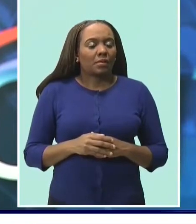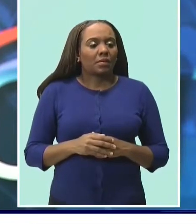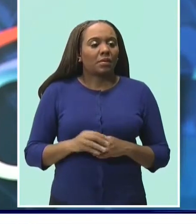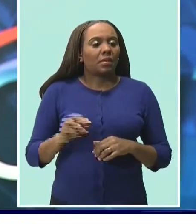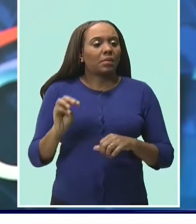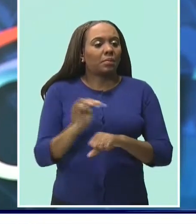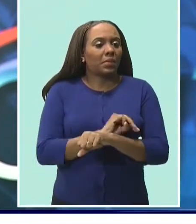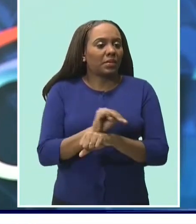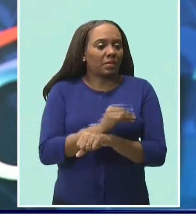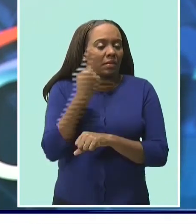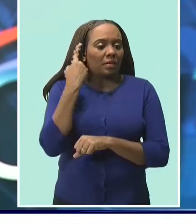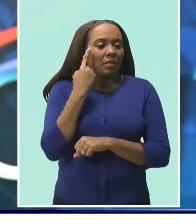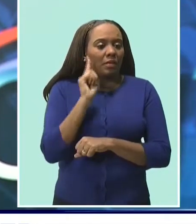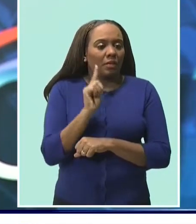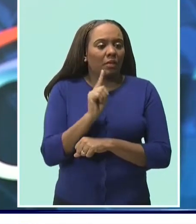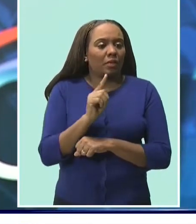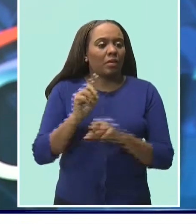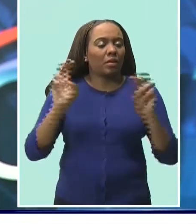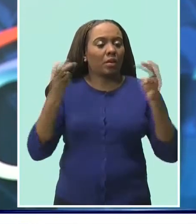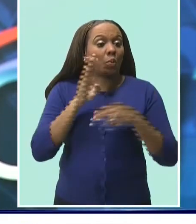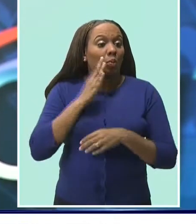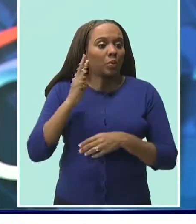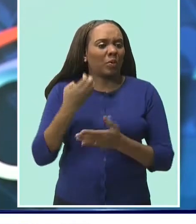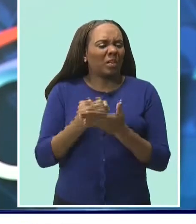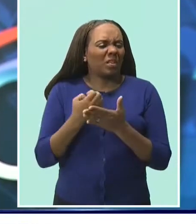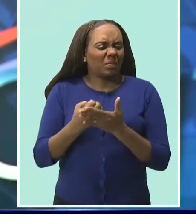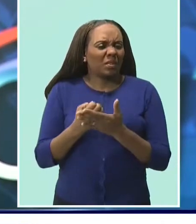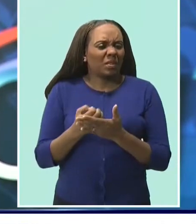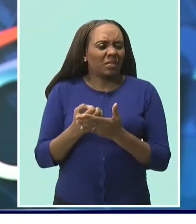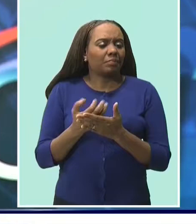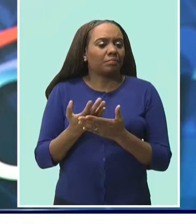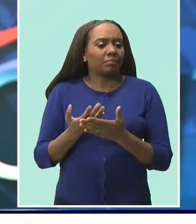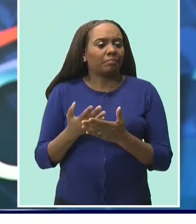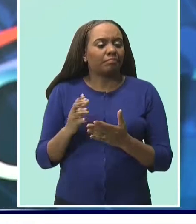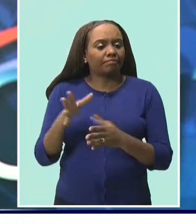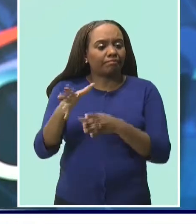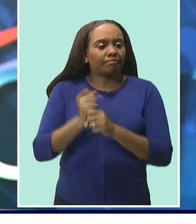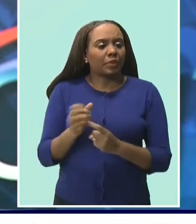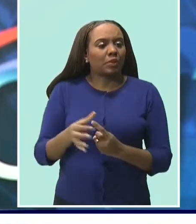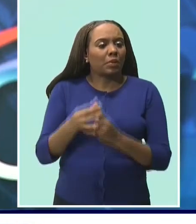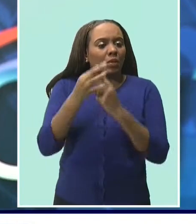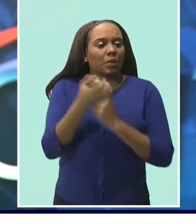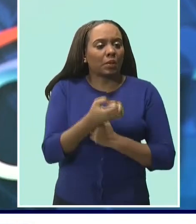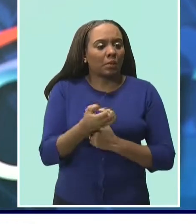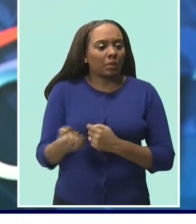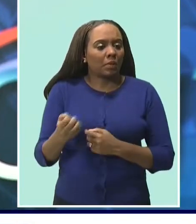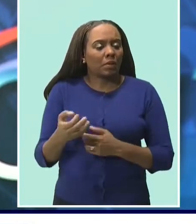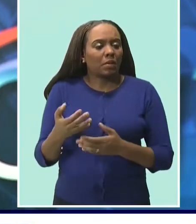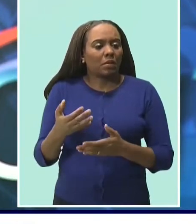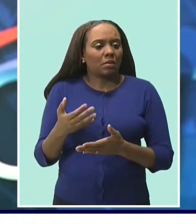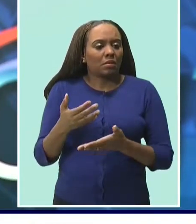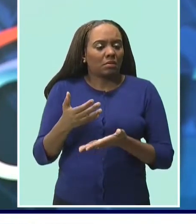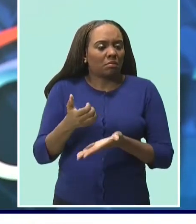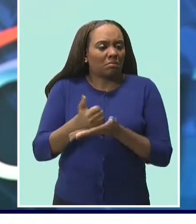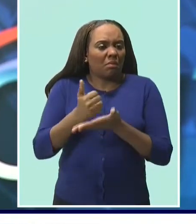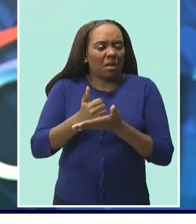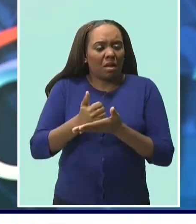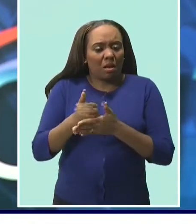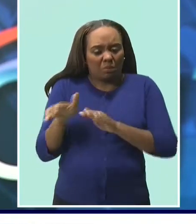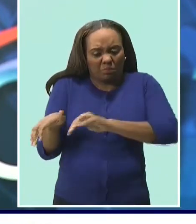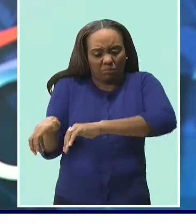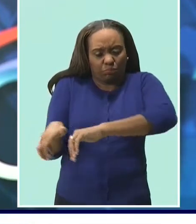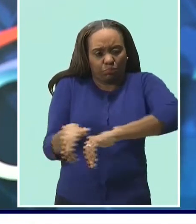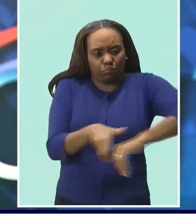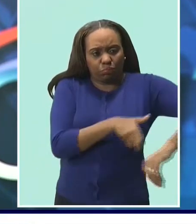The Ministry of Maritime Affairs and the Blue Economy has obtained special equipment to aid with the removal of the dreaded sargassum seaweed from